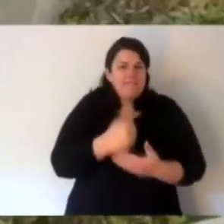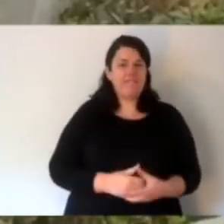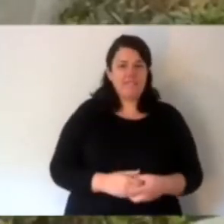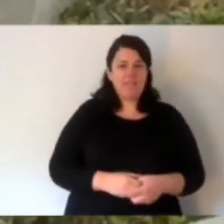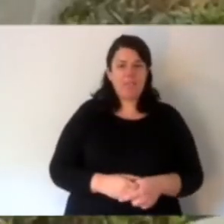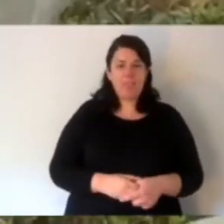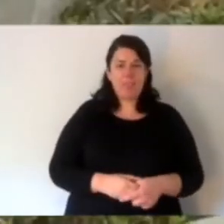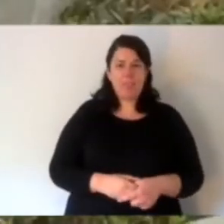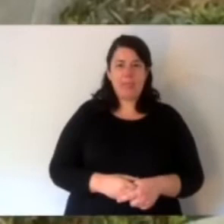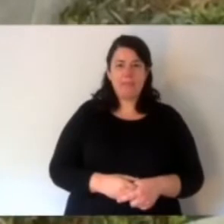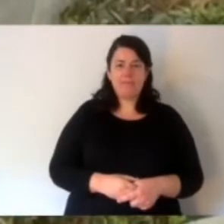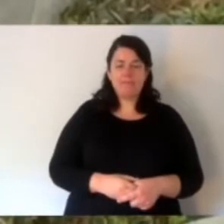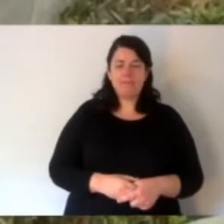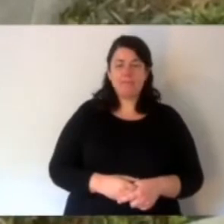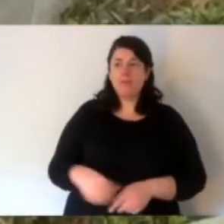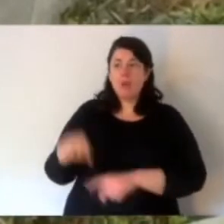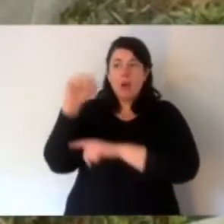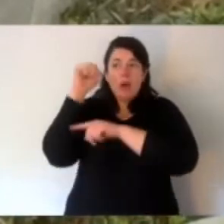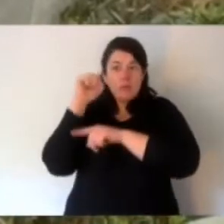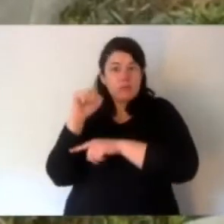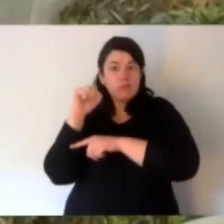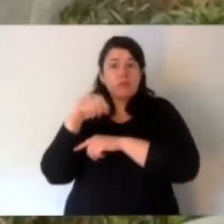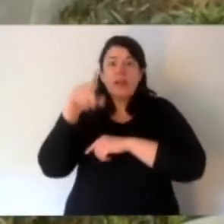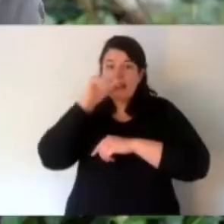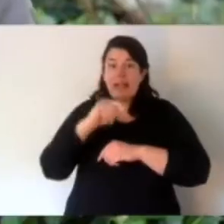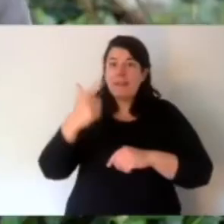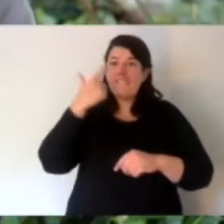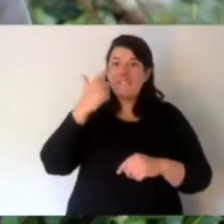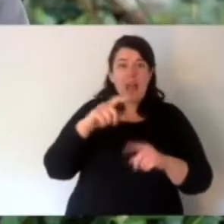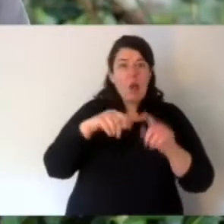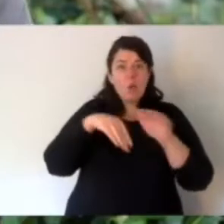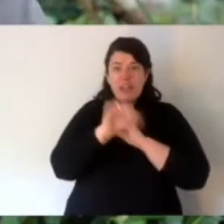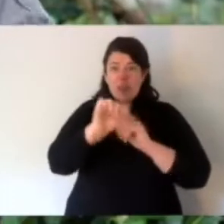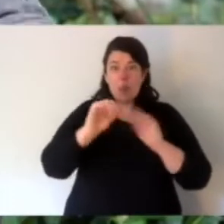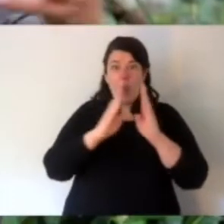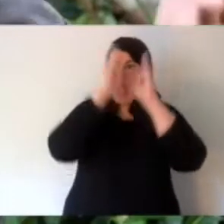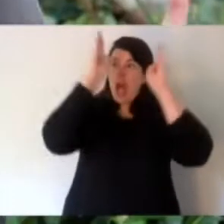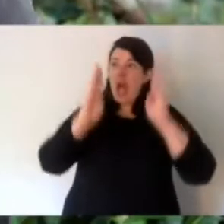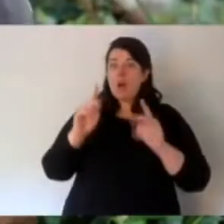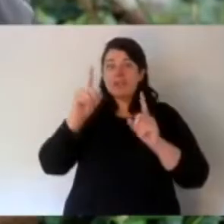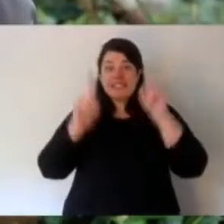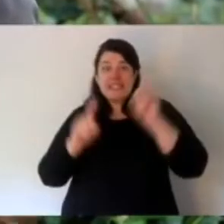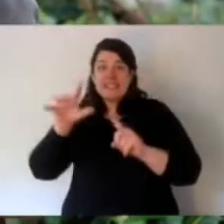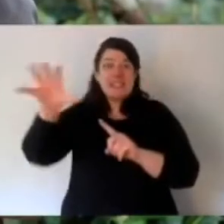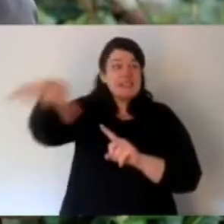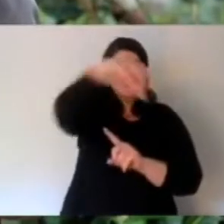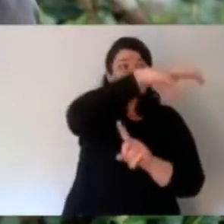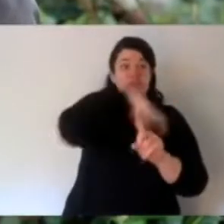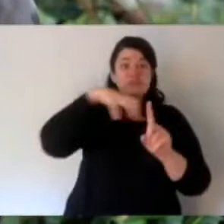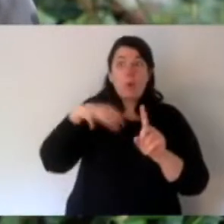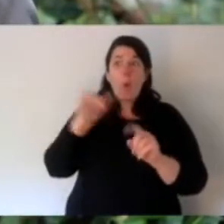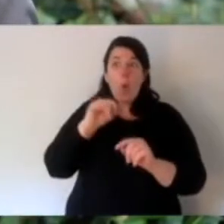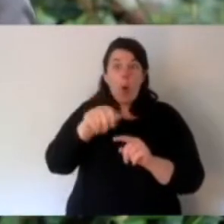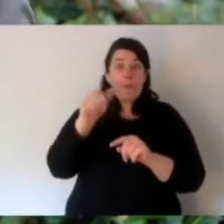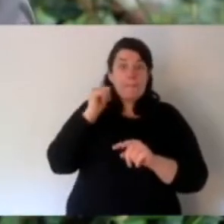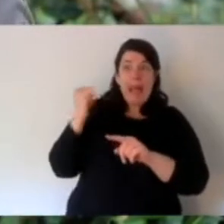are one of the survivors. Now, they can still be found in urban areas, in cities,